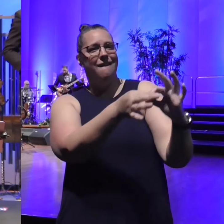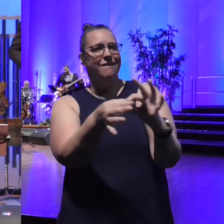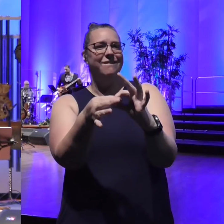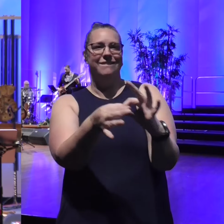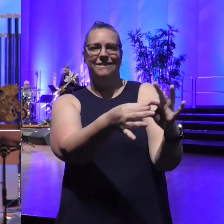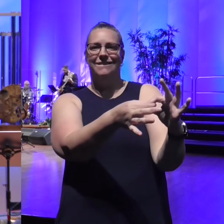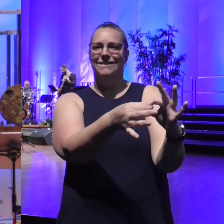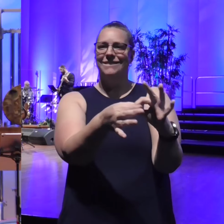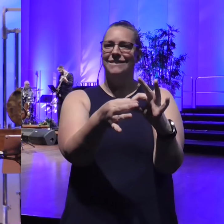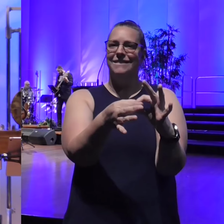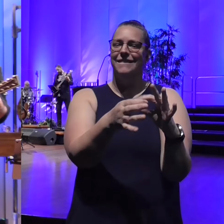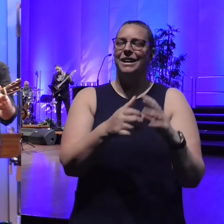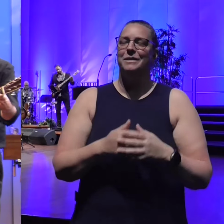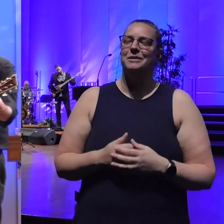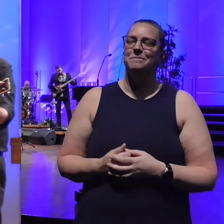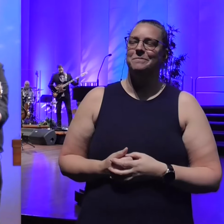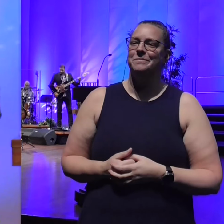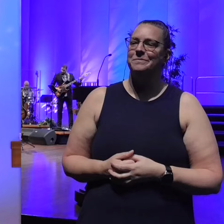unfold.